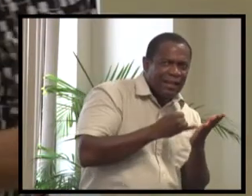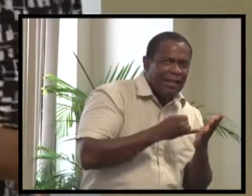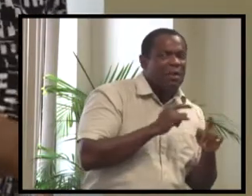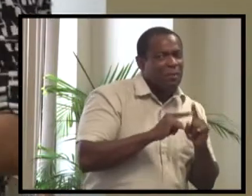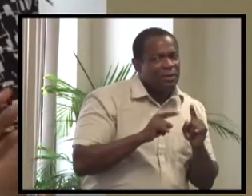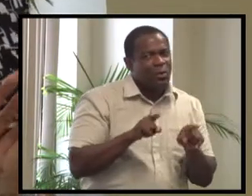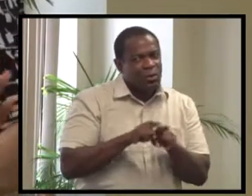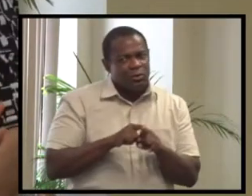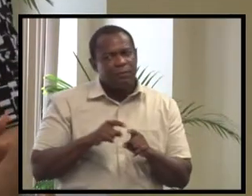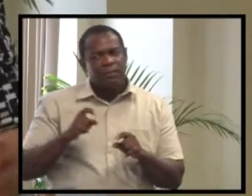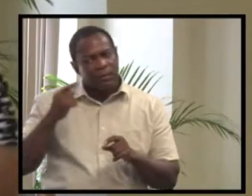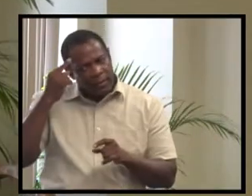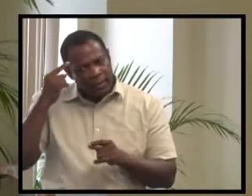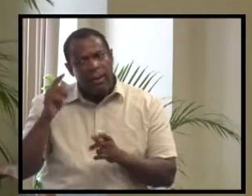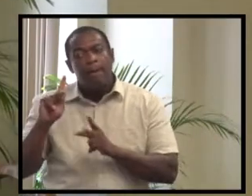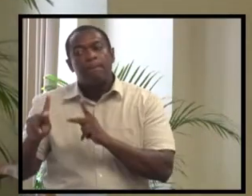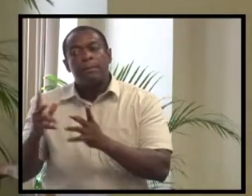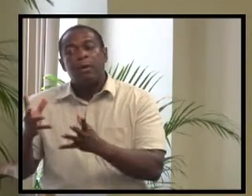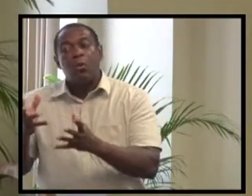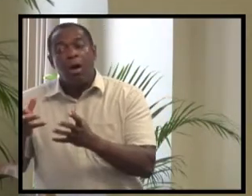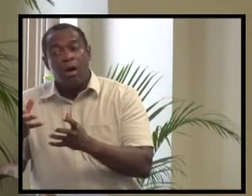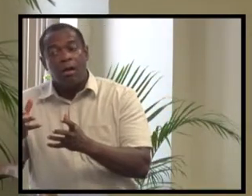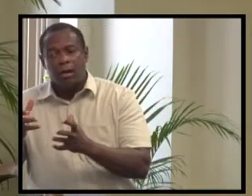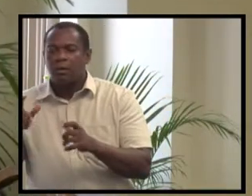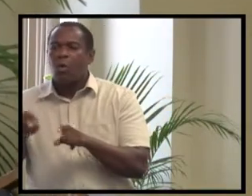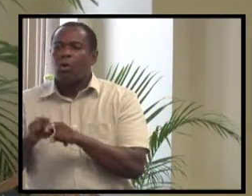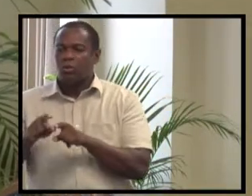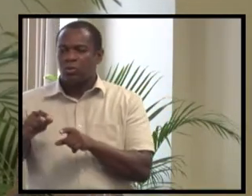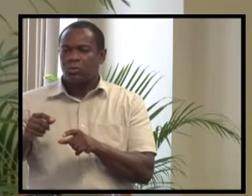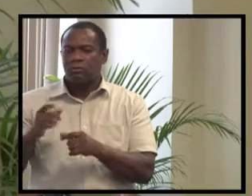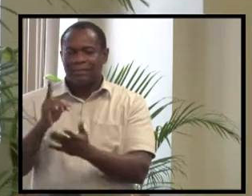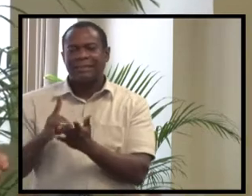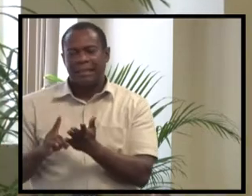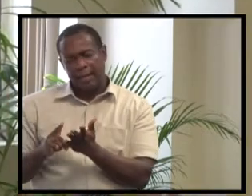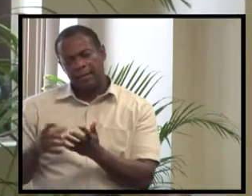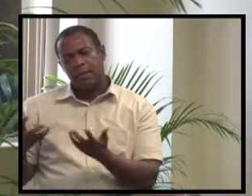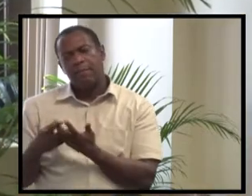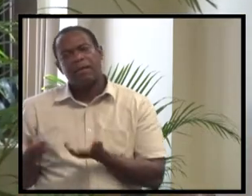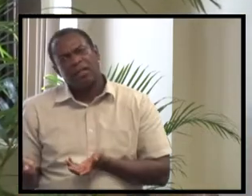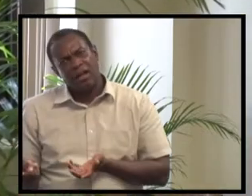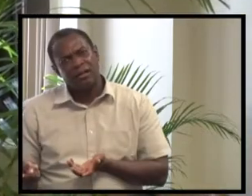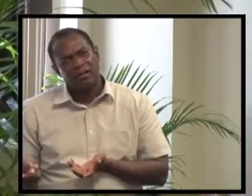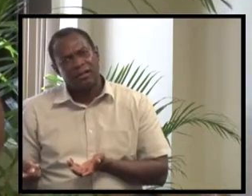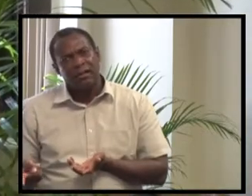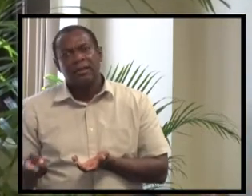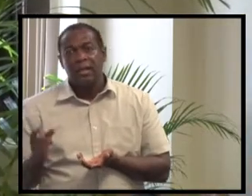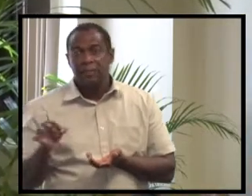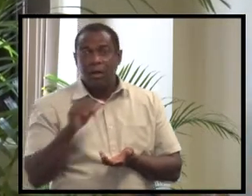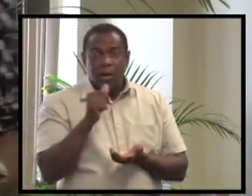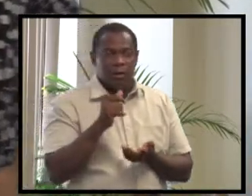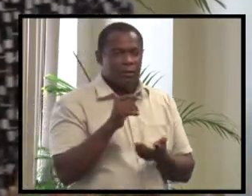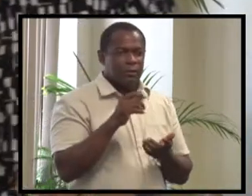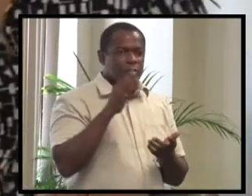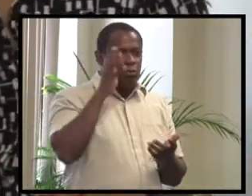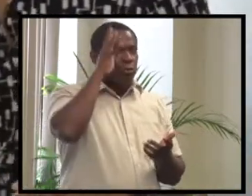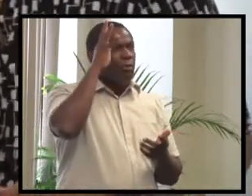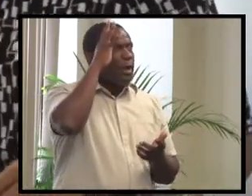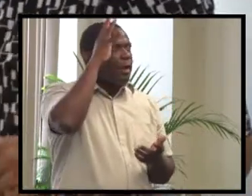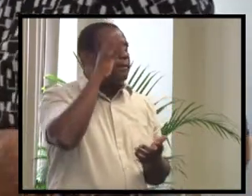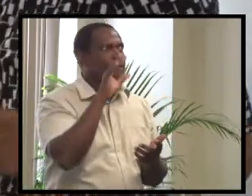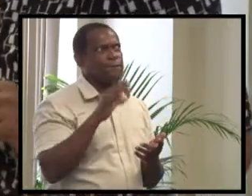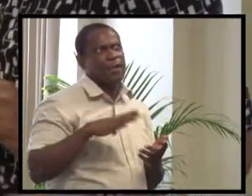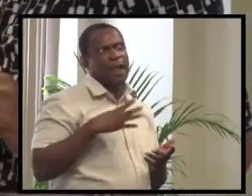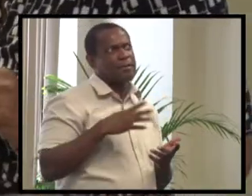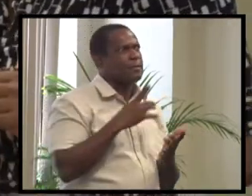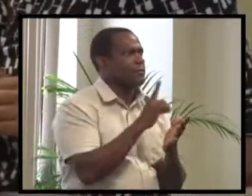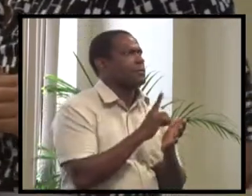belt and rocking that logo in my trouser loops and kind of transferring that brand identity. So